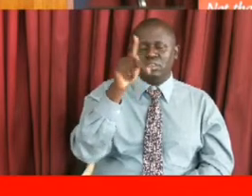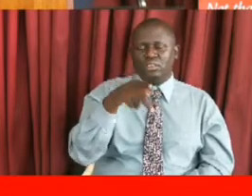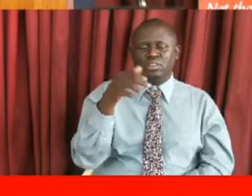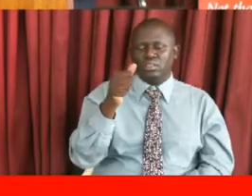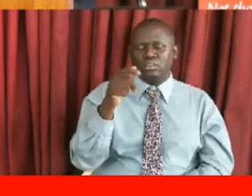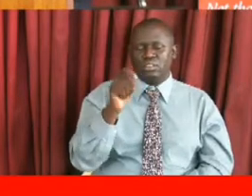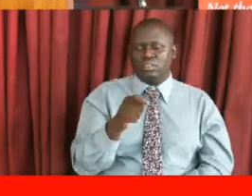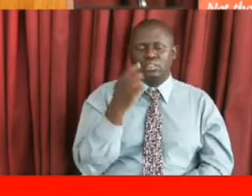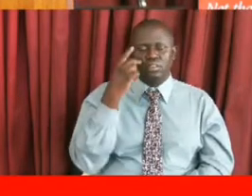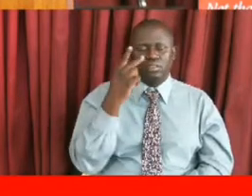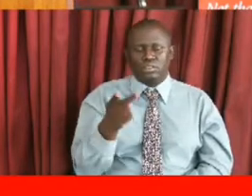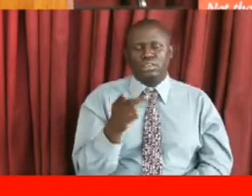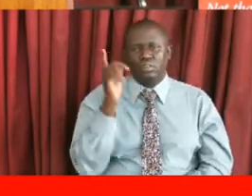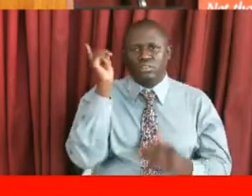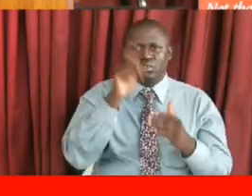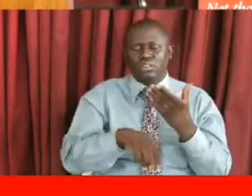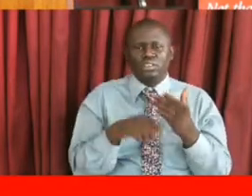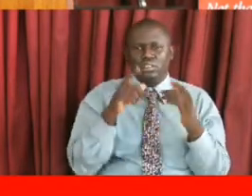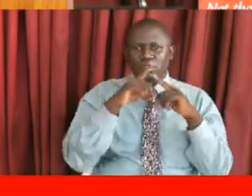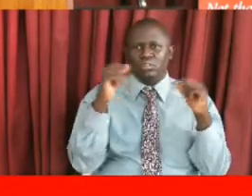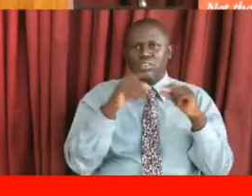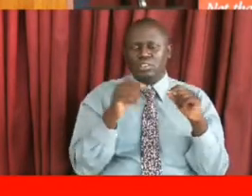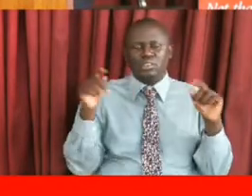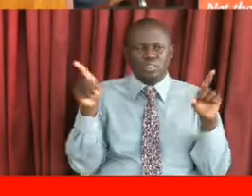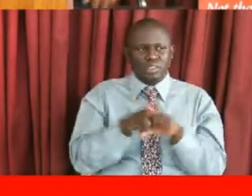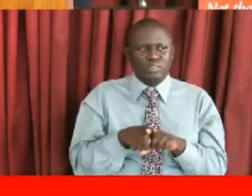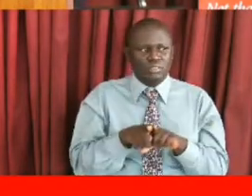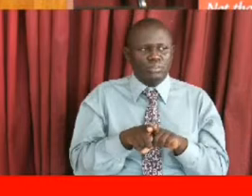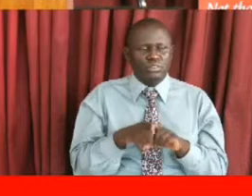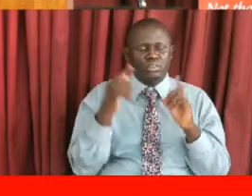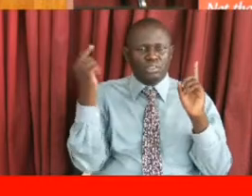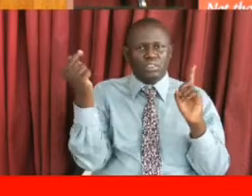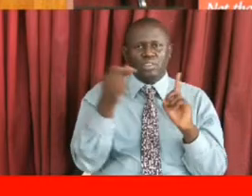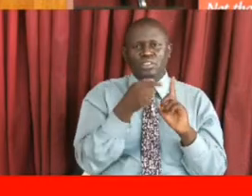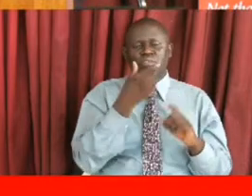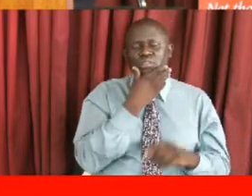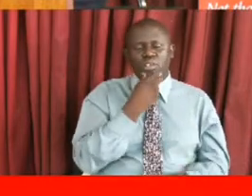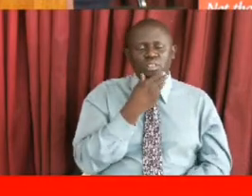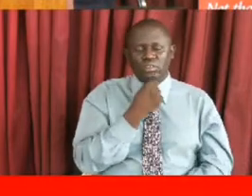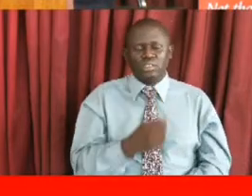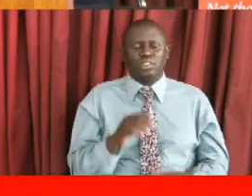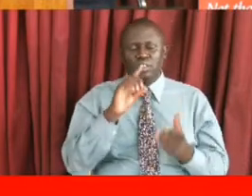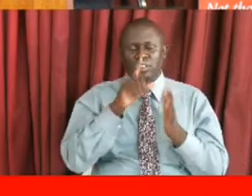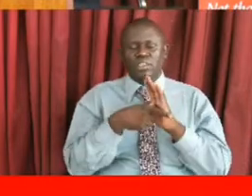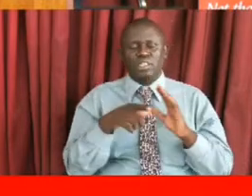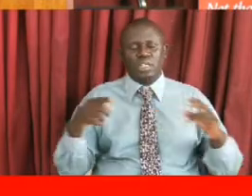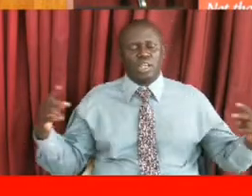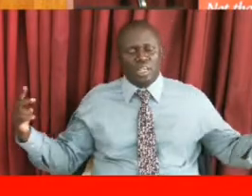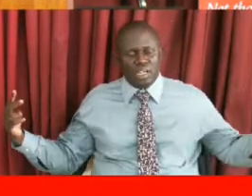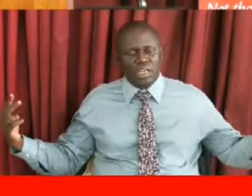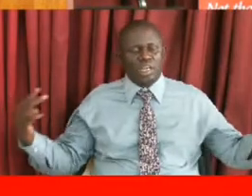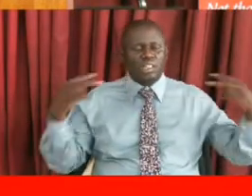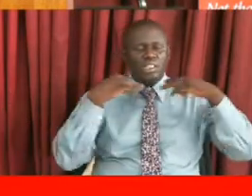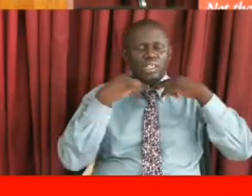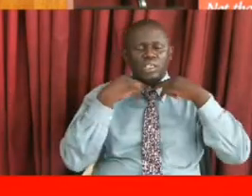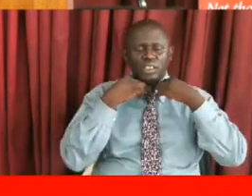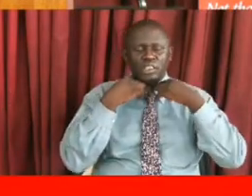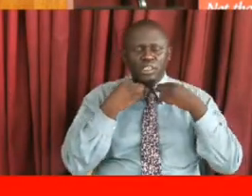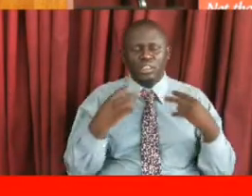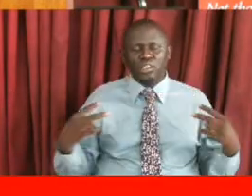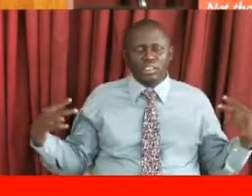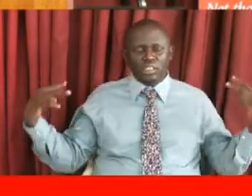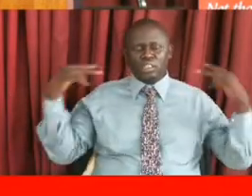it is only God's grace that will save us now Jehoshaphat Jehoshaphat was attacked by the kings of Moab